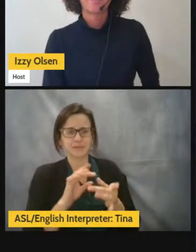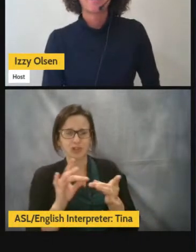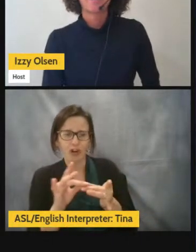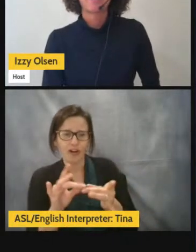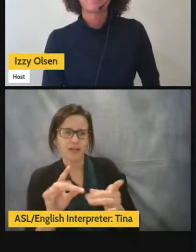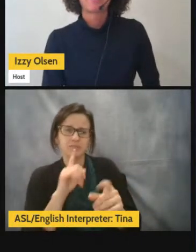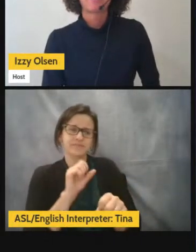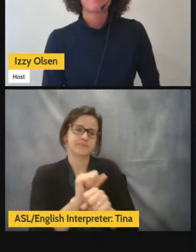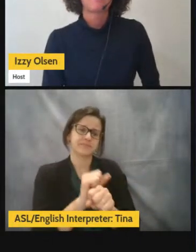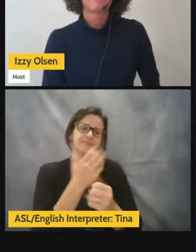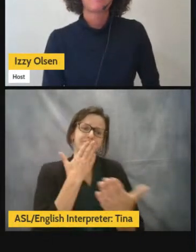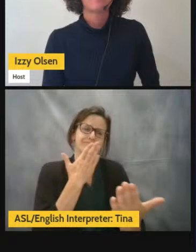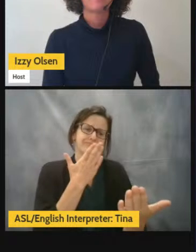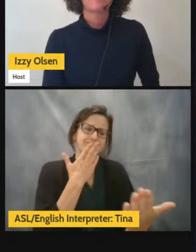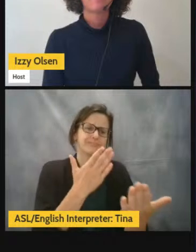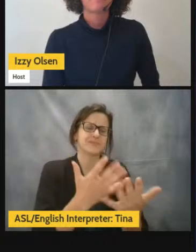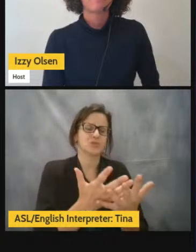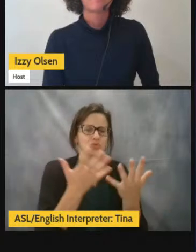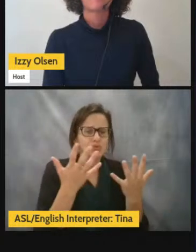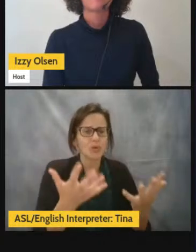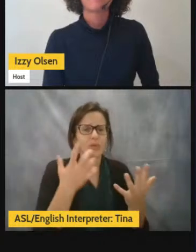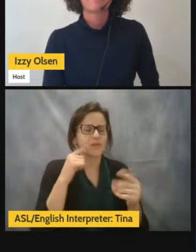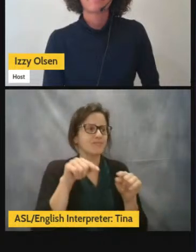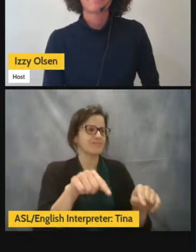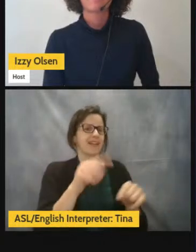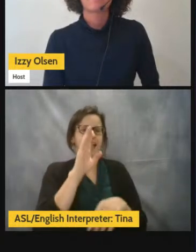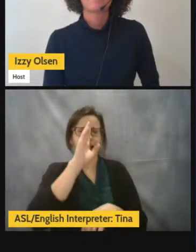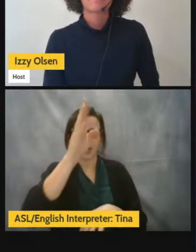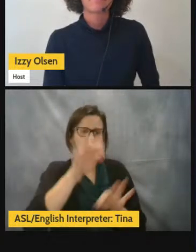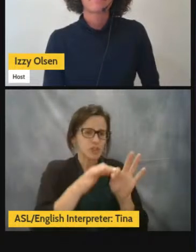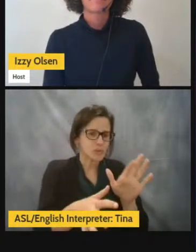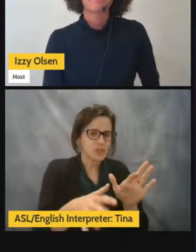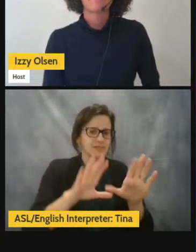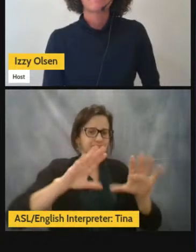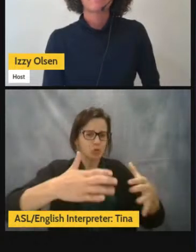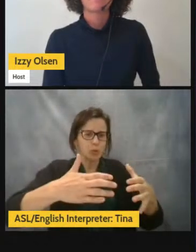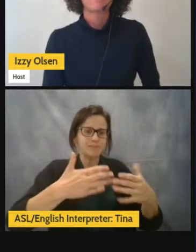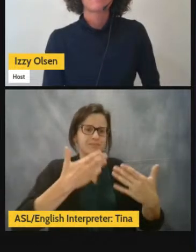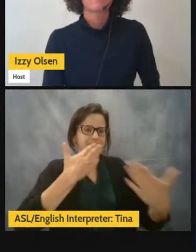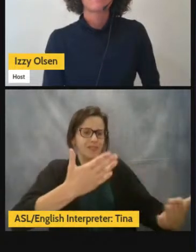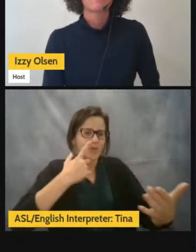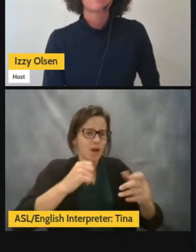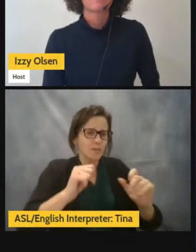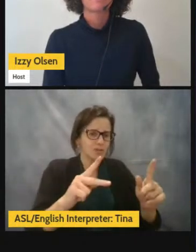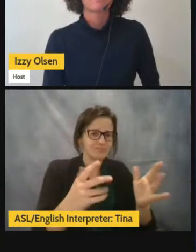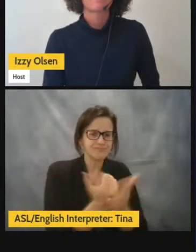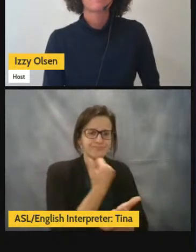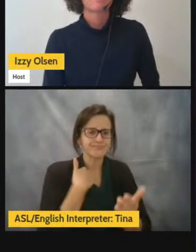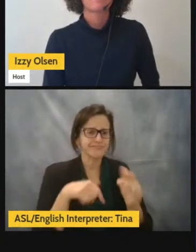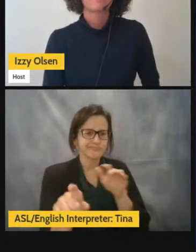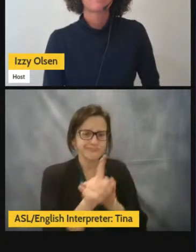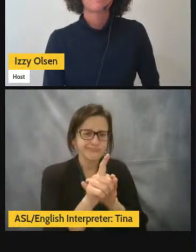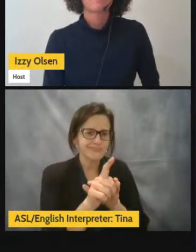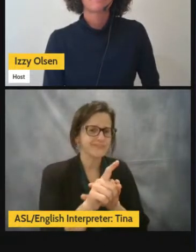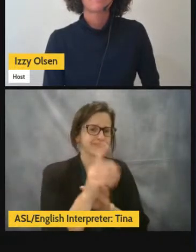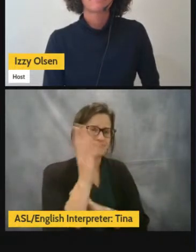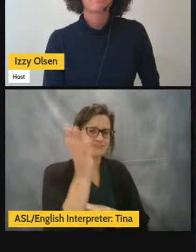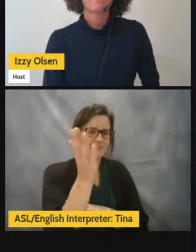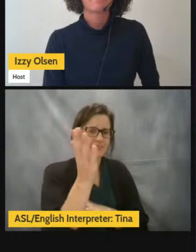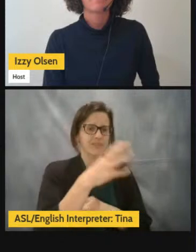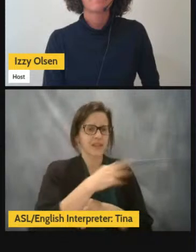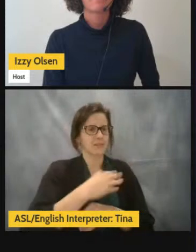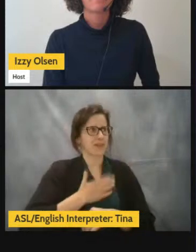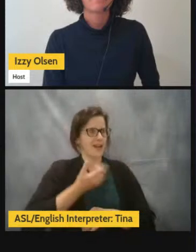once again say thank you so much to Hello Interpreters for the opportunity. And also for my understanding, you all